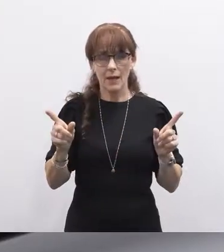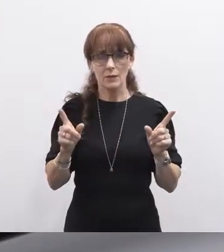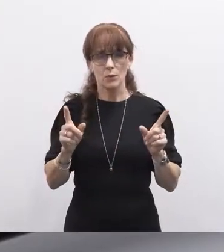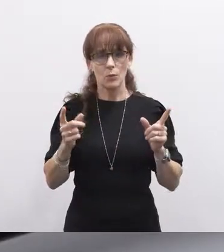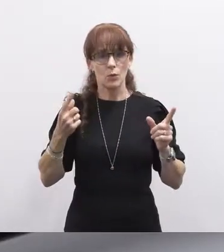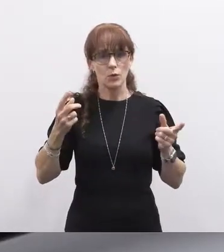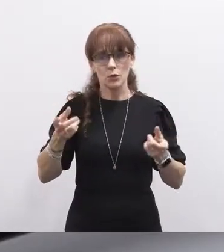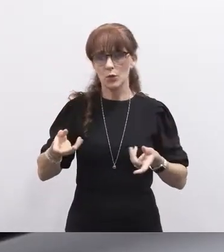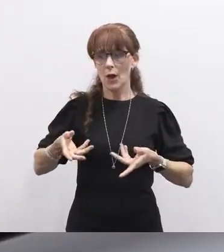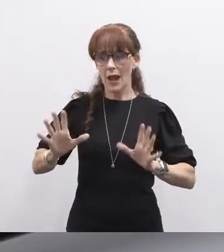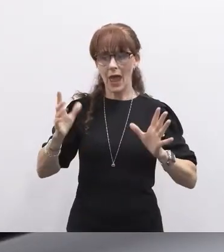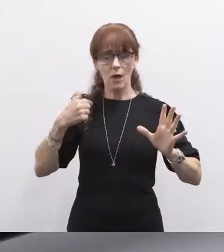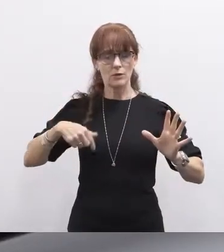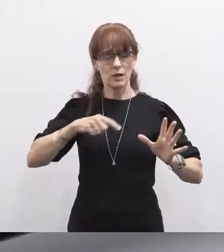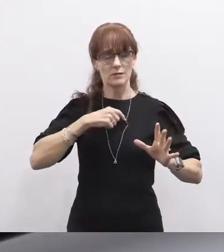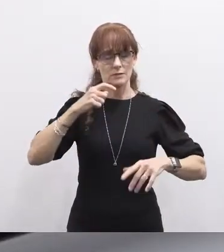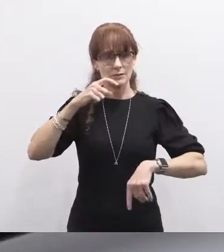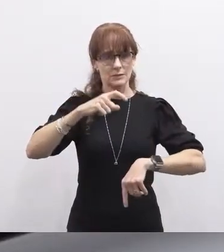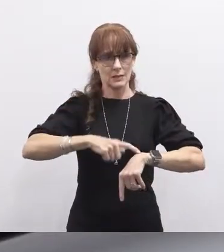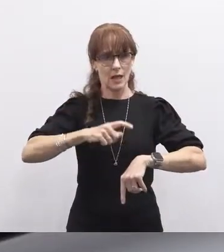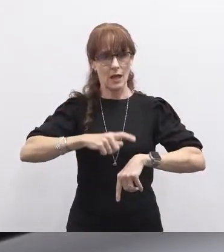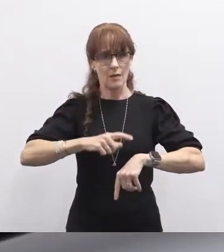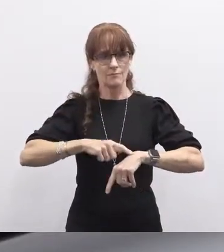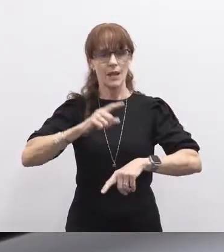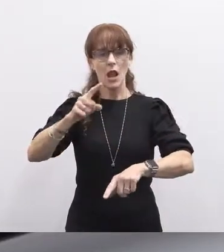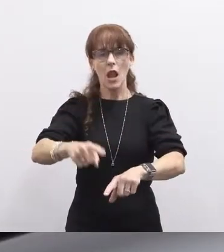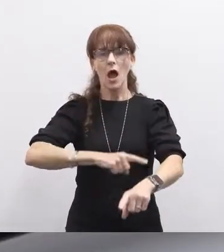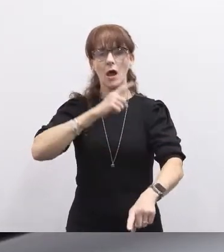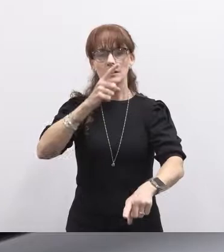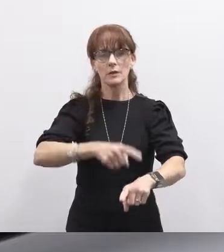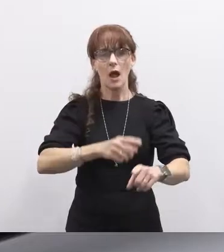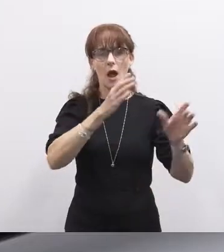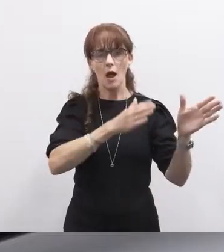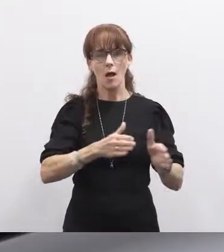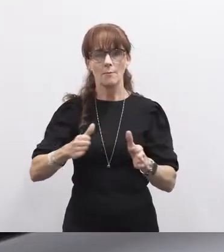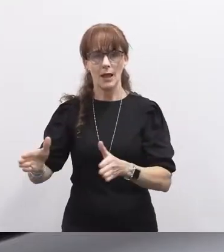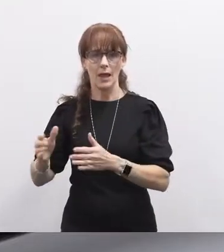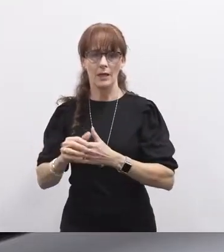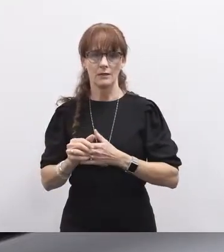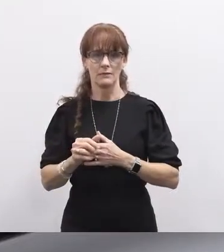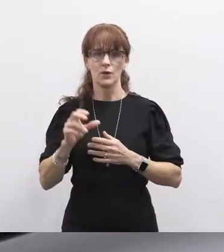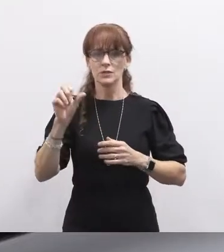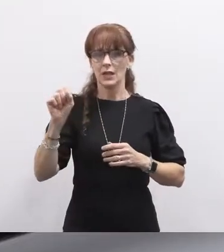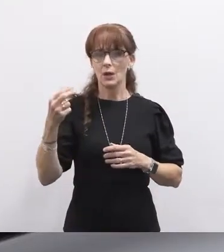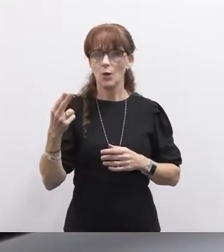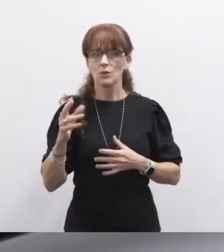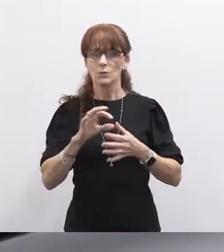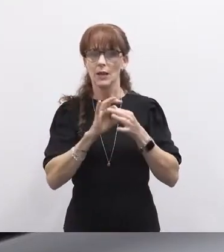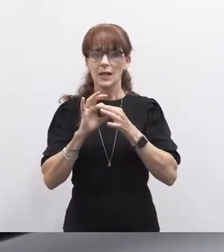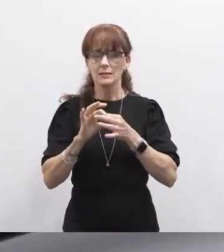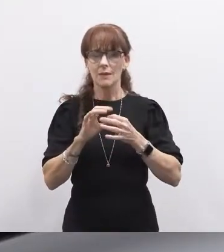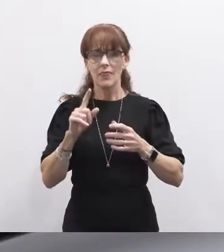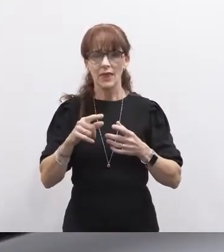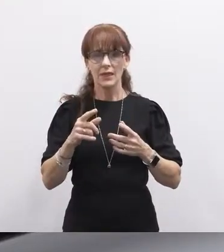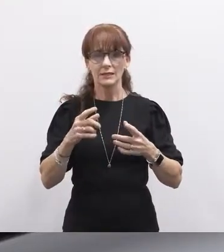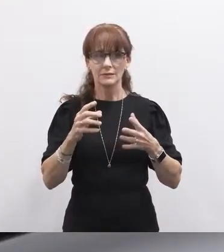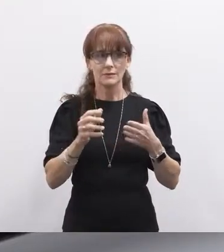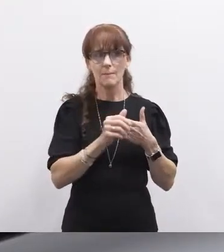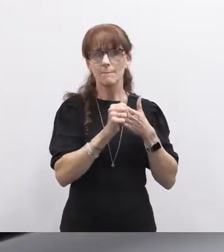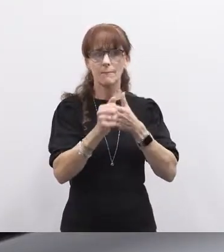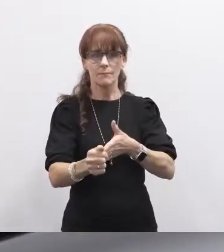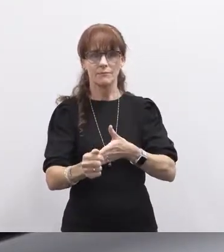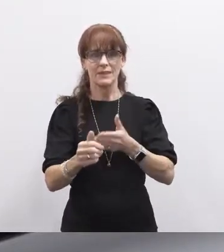a long-term plan and a way to engage our stakeholders in relationship that I think is taking us into the